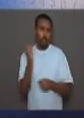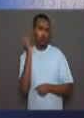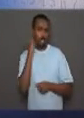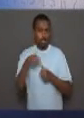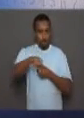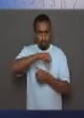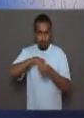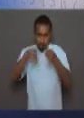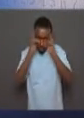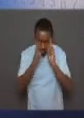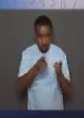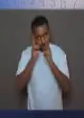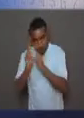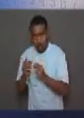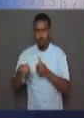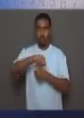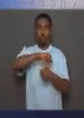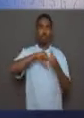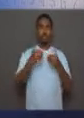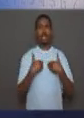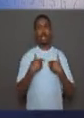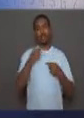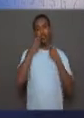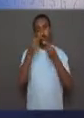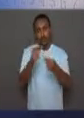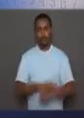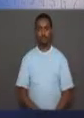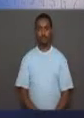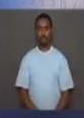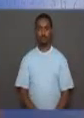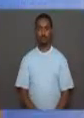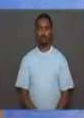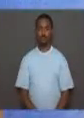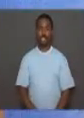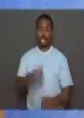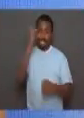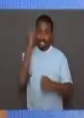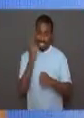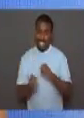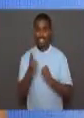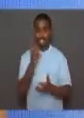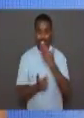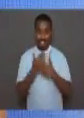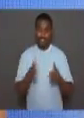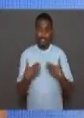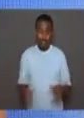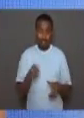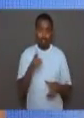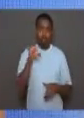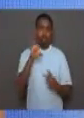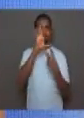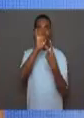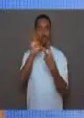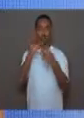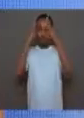remember to listen respectfully to what everyone has to say. At the end of the discussion,